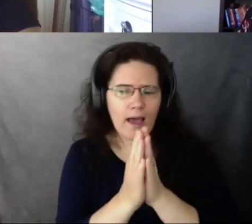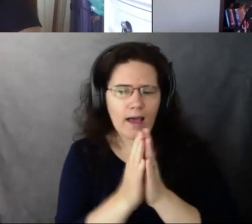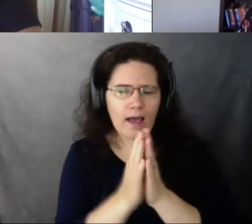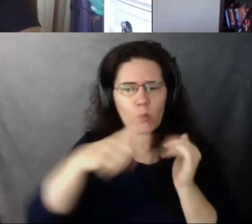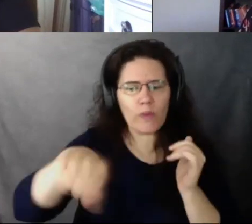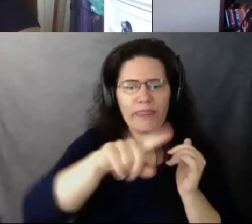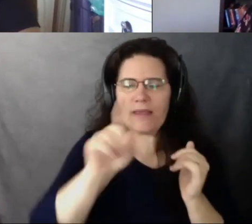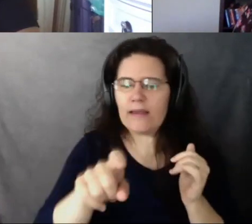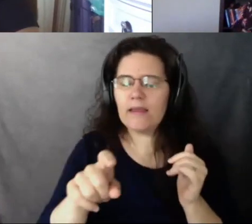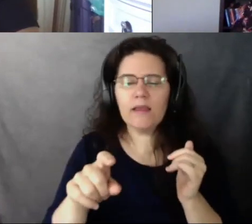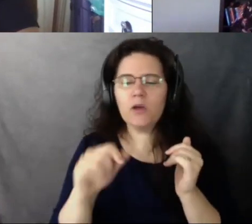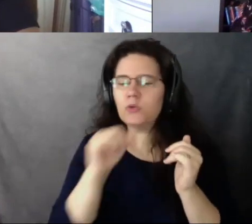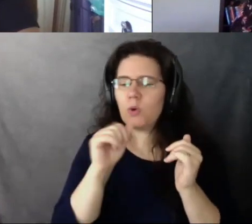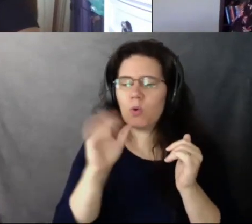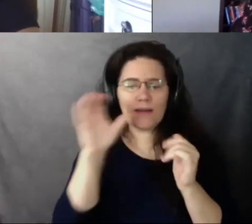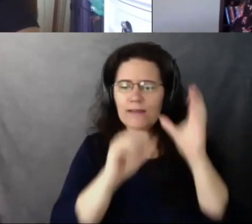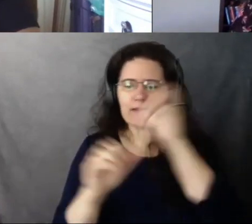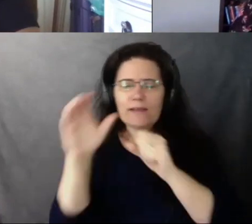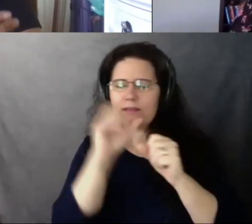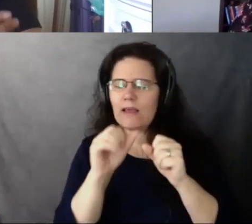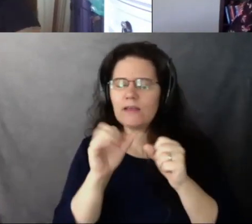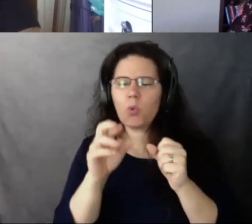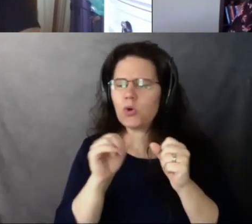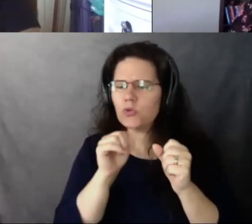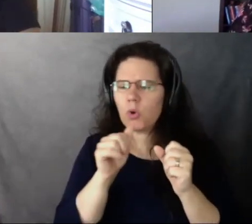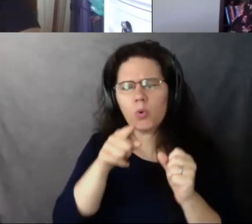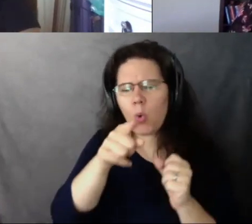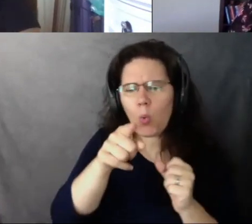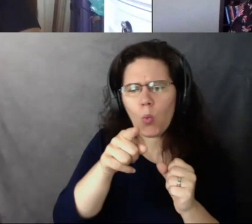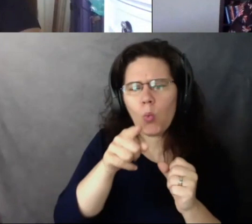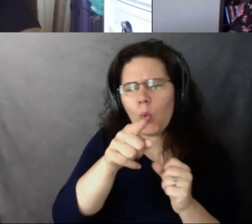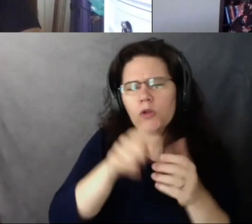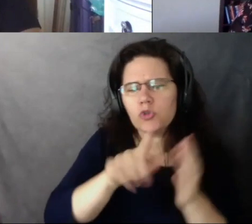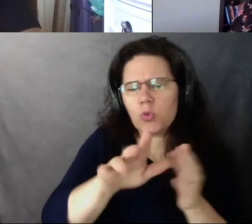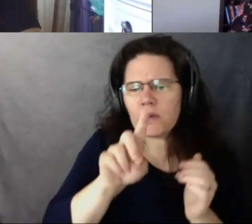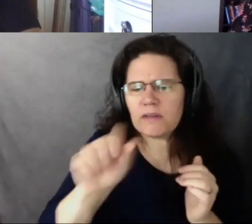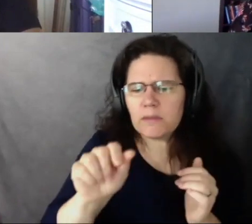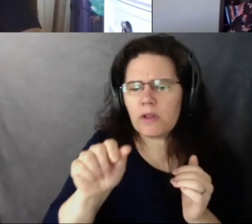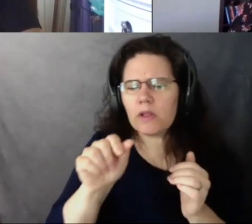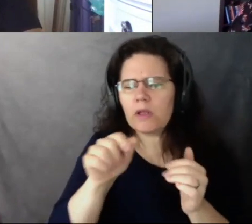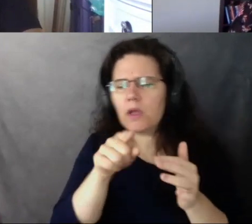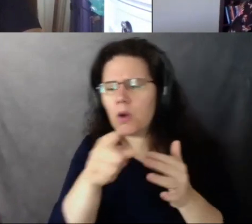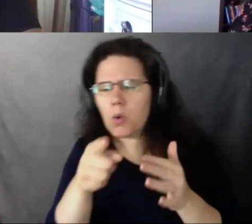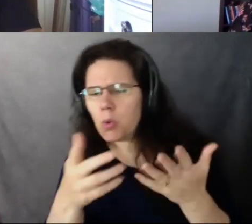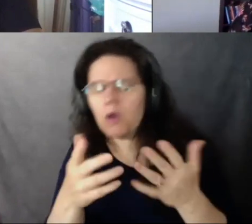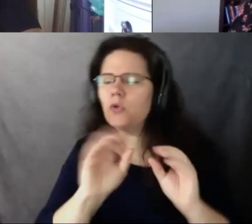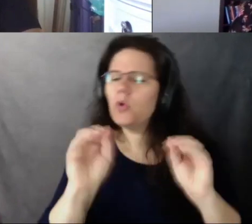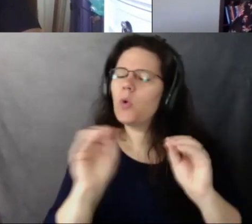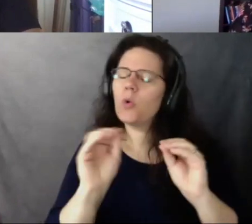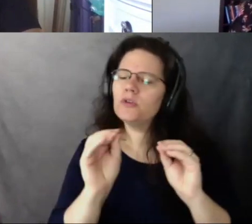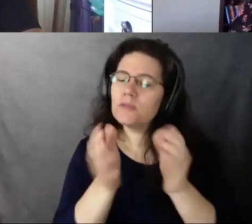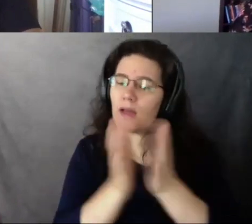their specific disabilities, but more about what they are willing to share in terms of their own experience